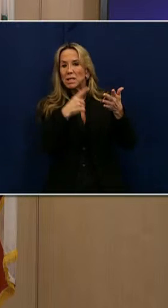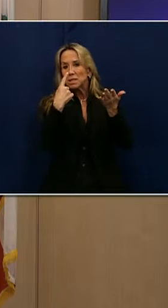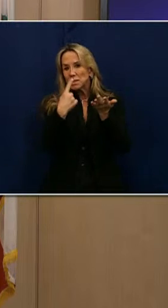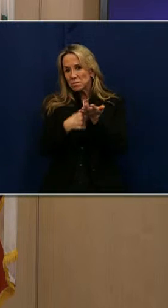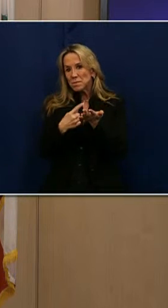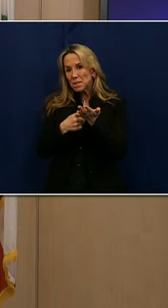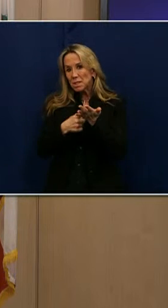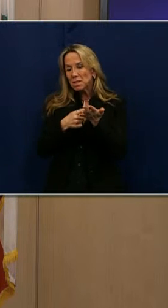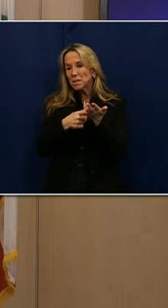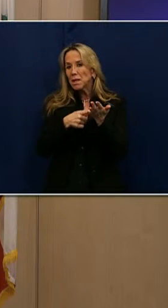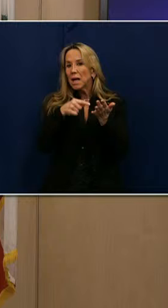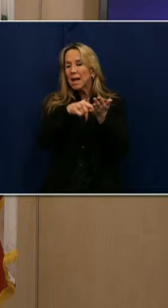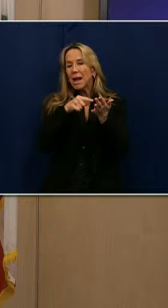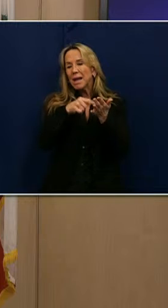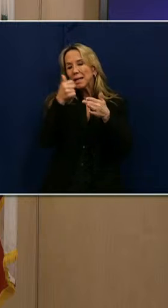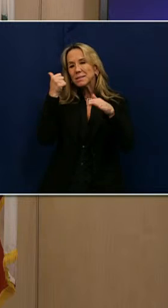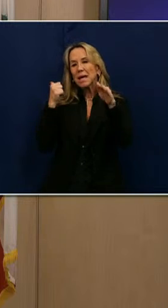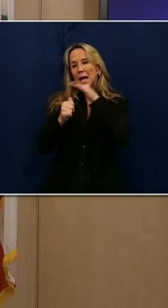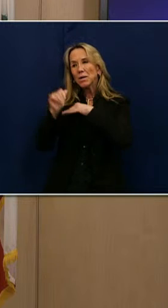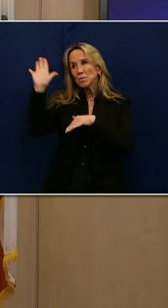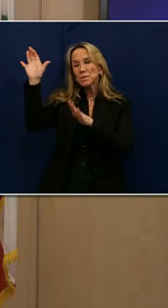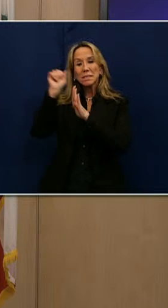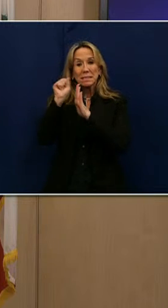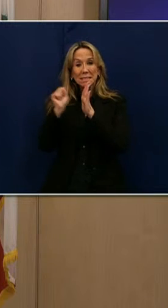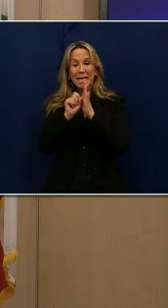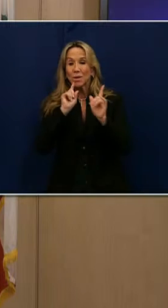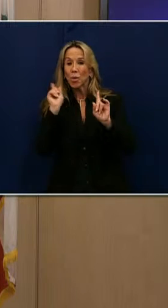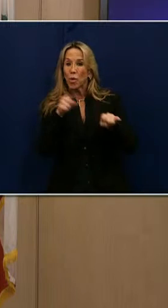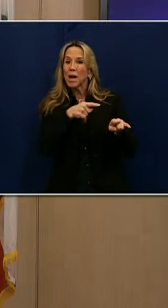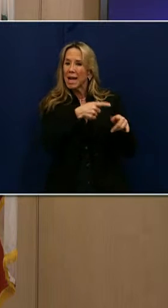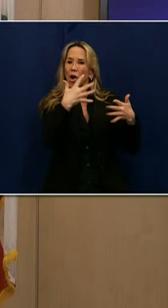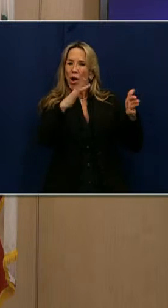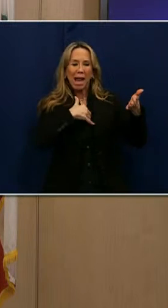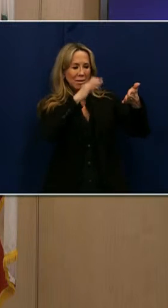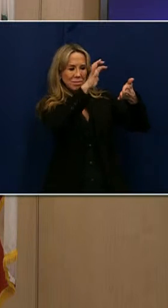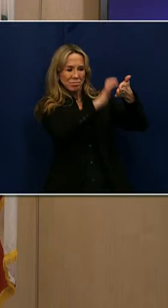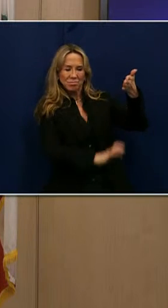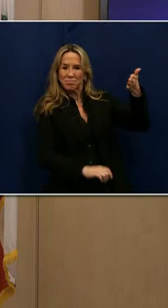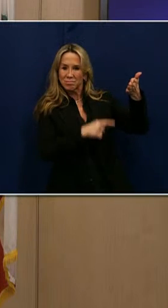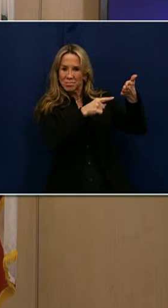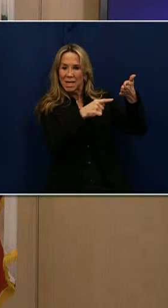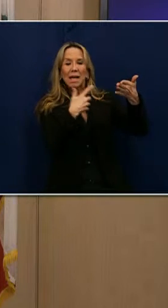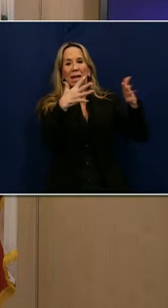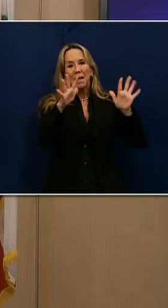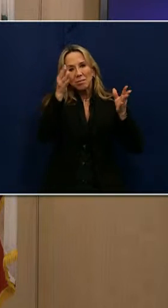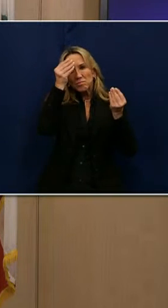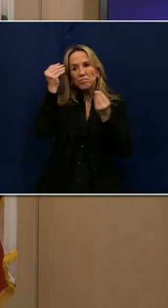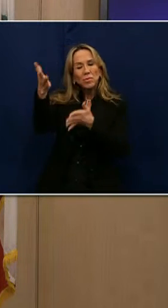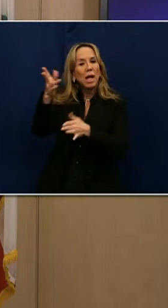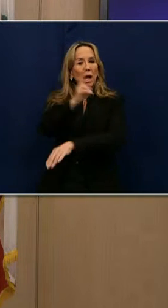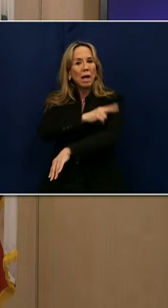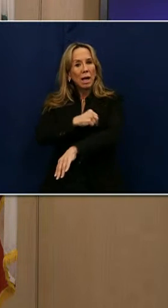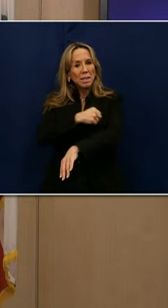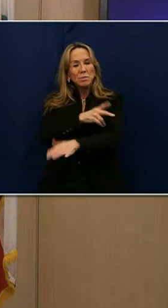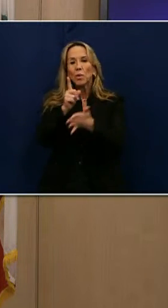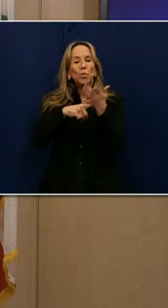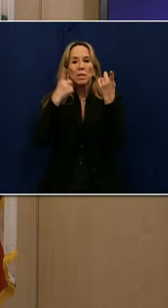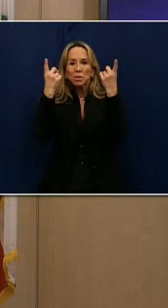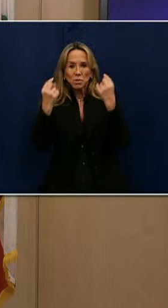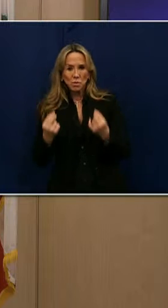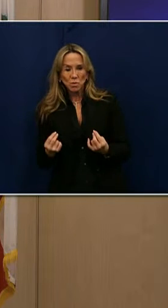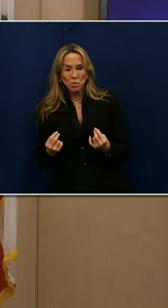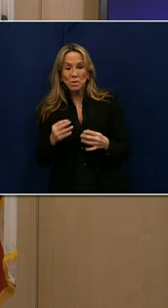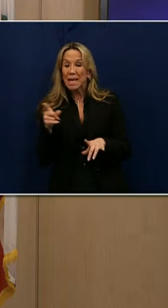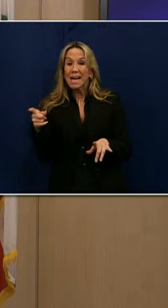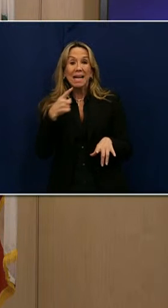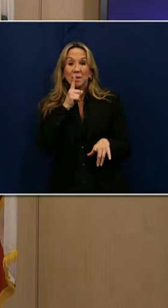the state's order, but it has language that gives hospital the capacity, and it doesn't say anything